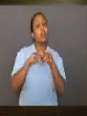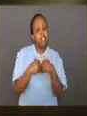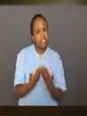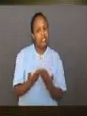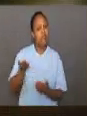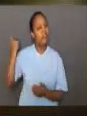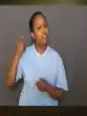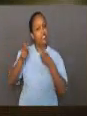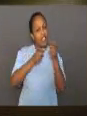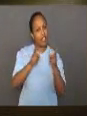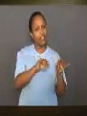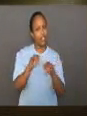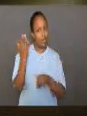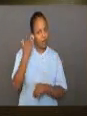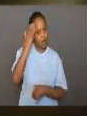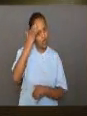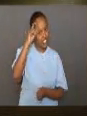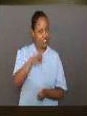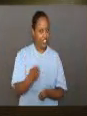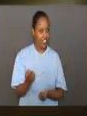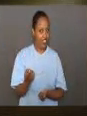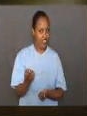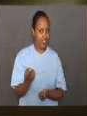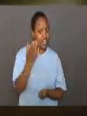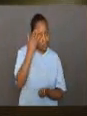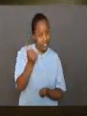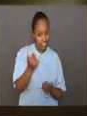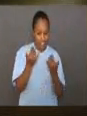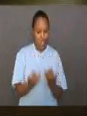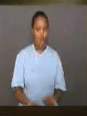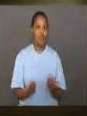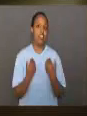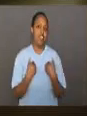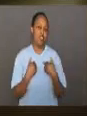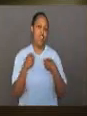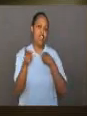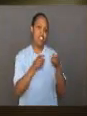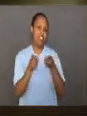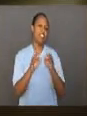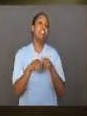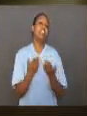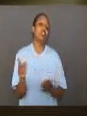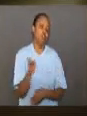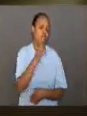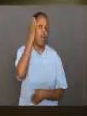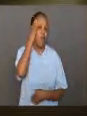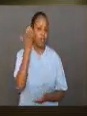the past in order to understand fully how it is governed in the present.